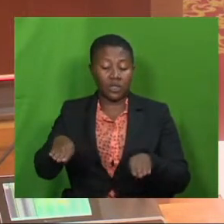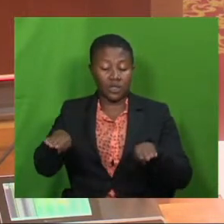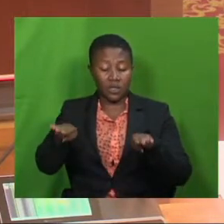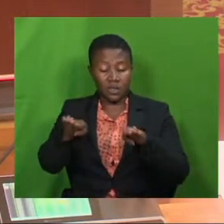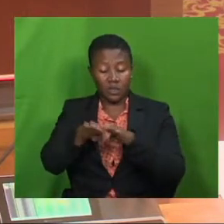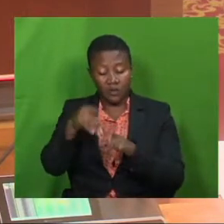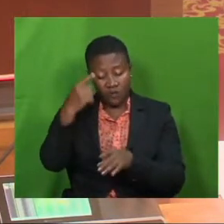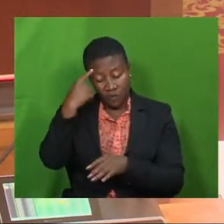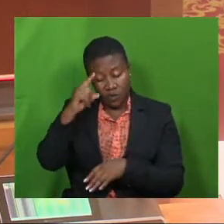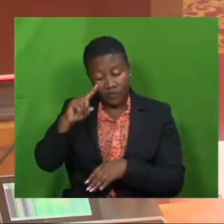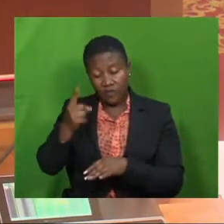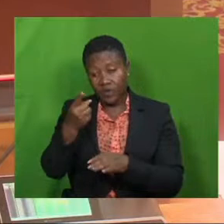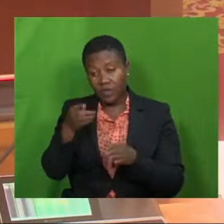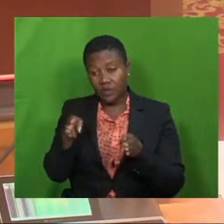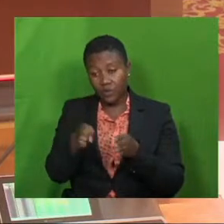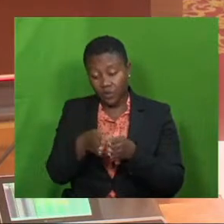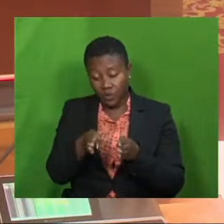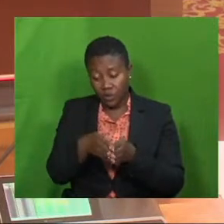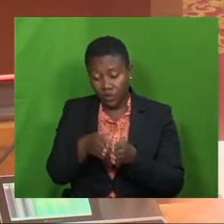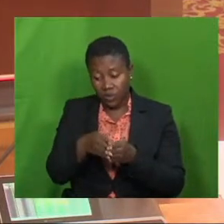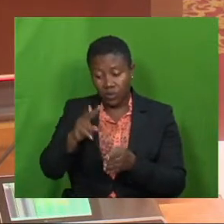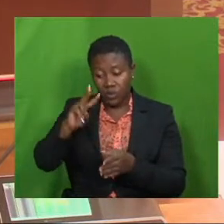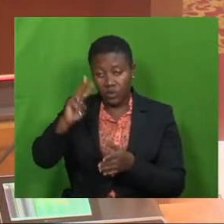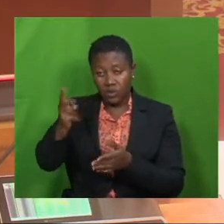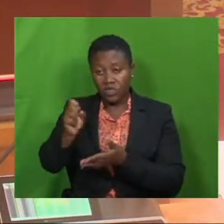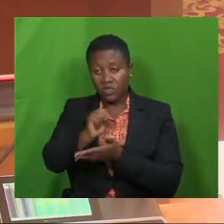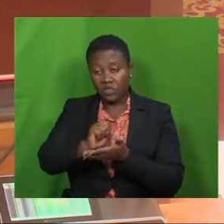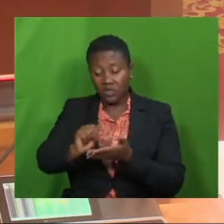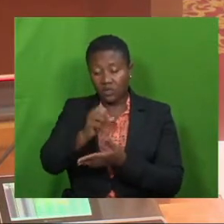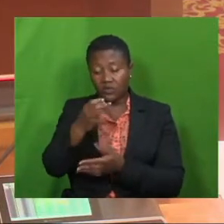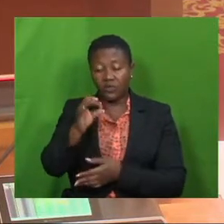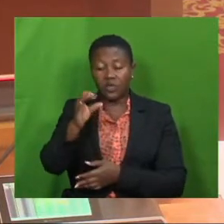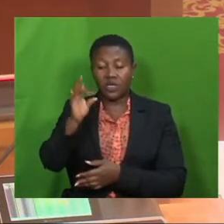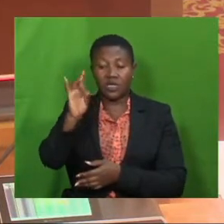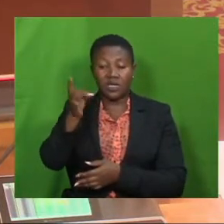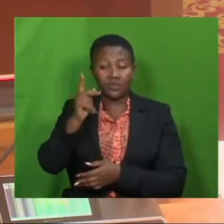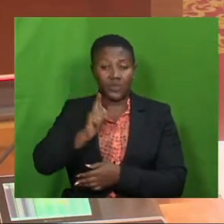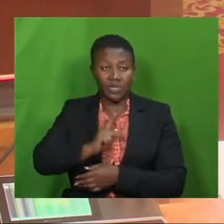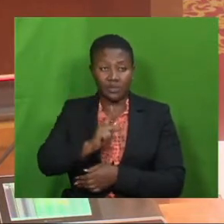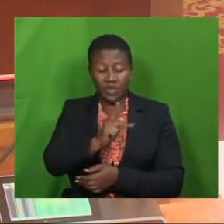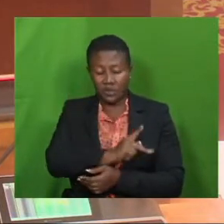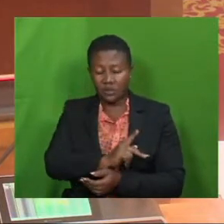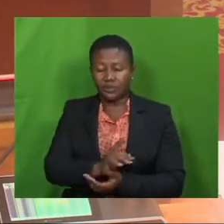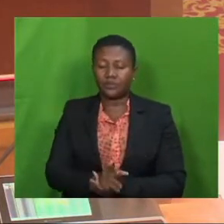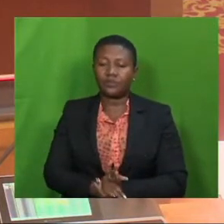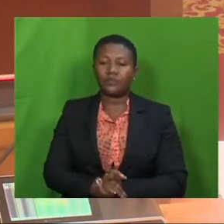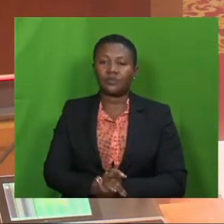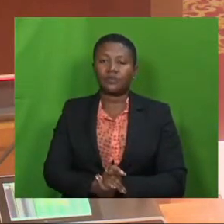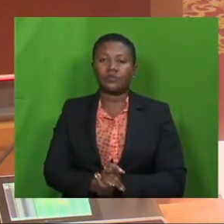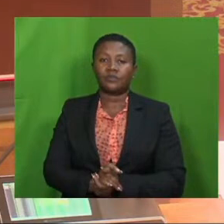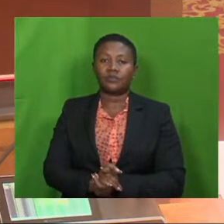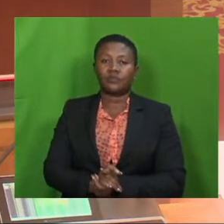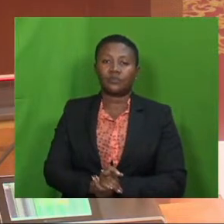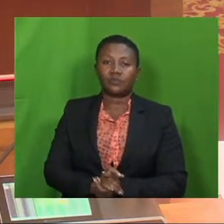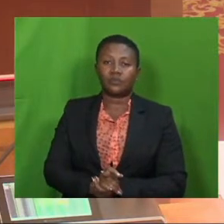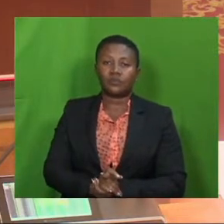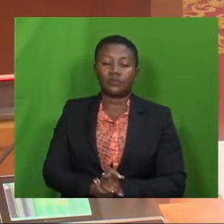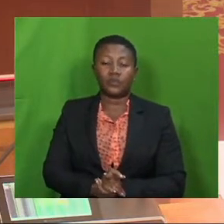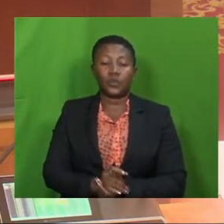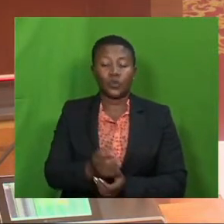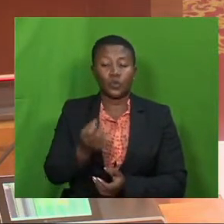meeting of the second session of the 8th Parliament. Mr. Speaker, the